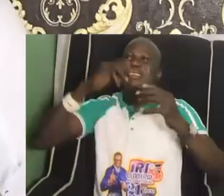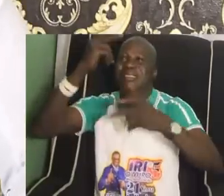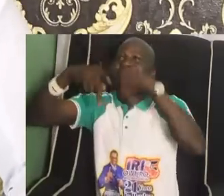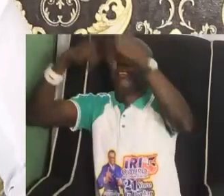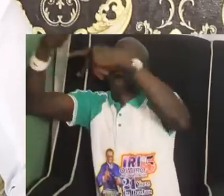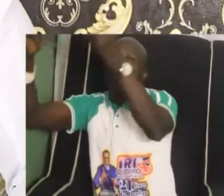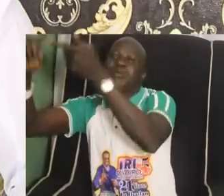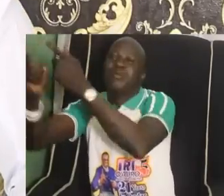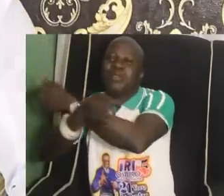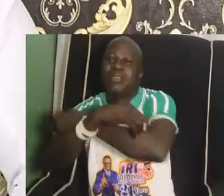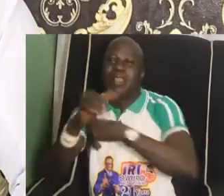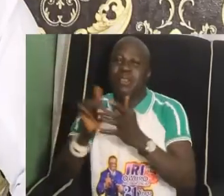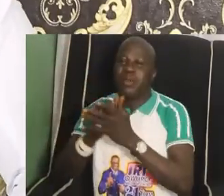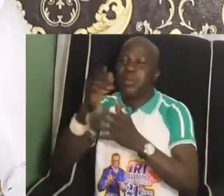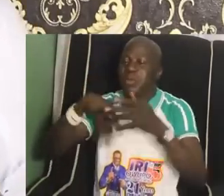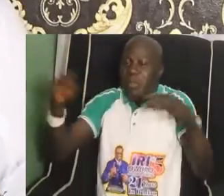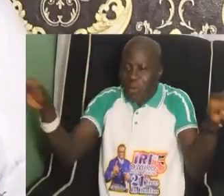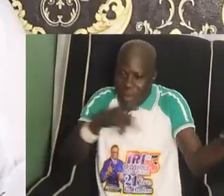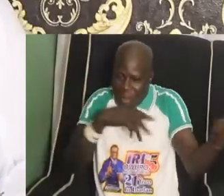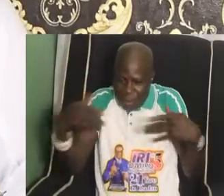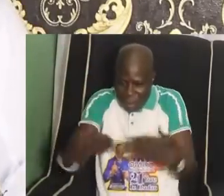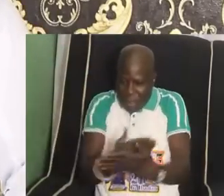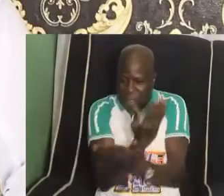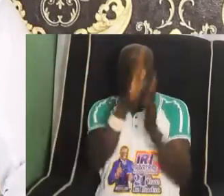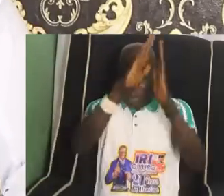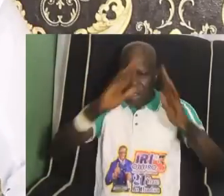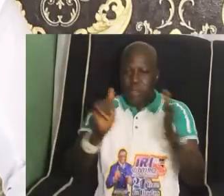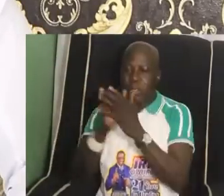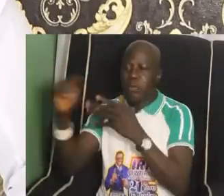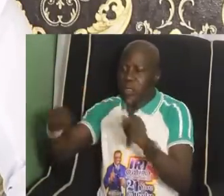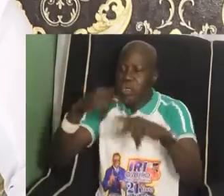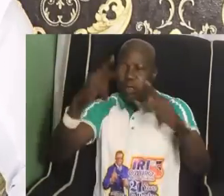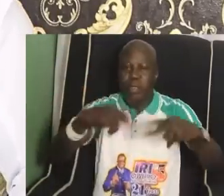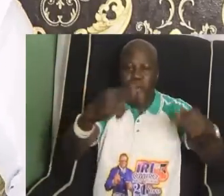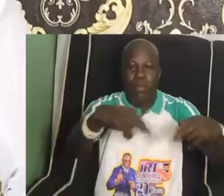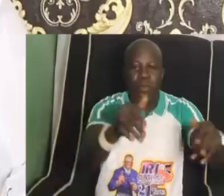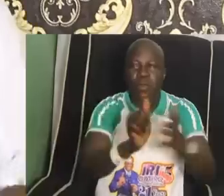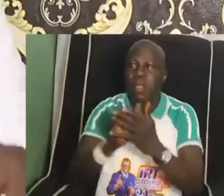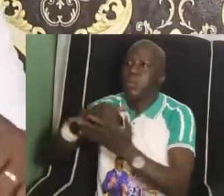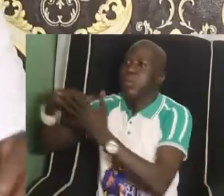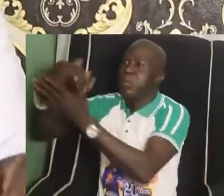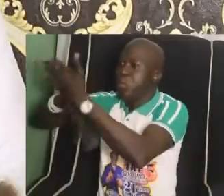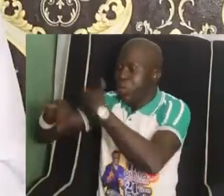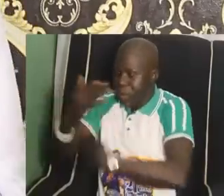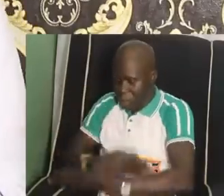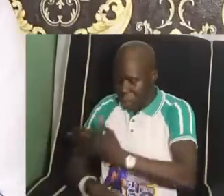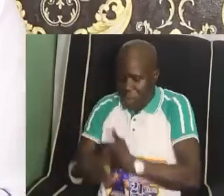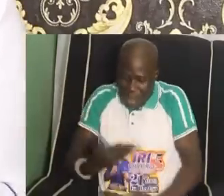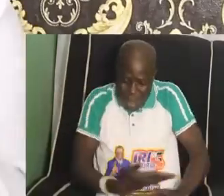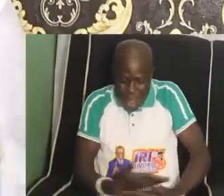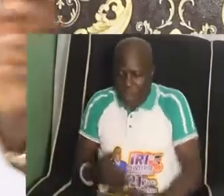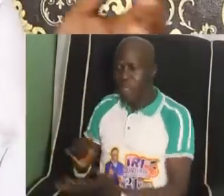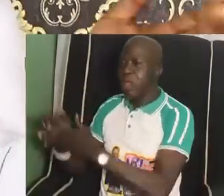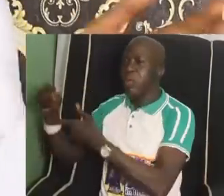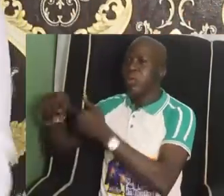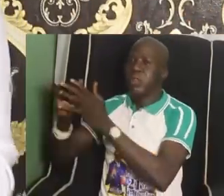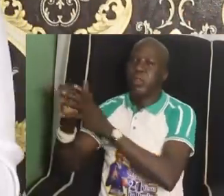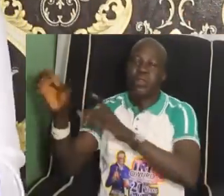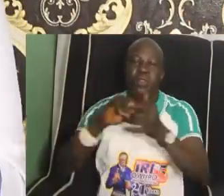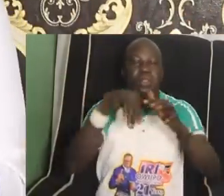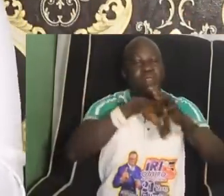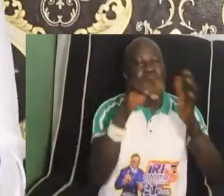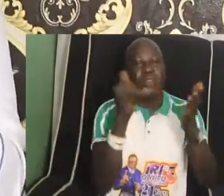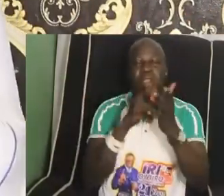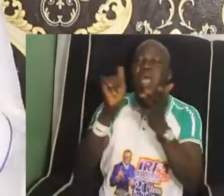lojo. Those are doing your graduation today. Eyin de sile. Eyin de se bi ma ruba na ya robi na galaya ka za za wo te bi